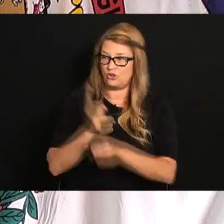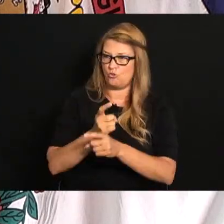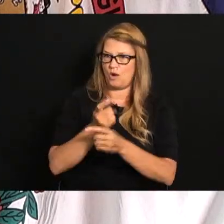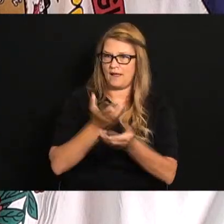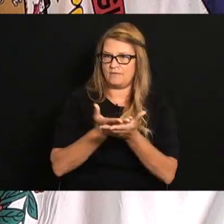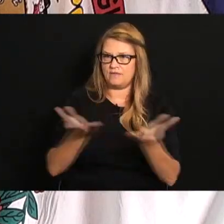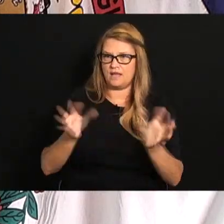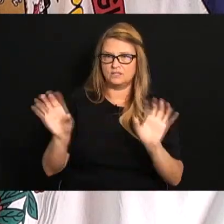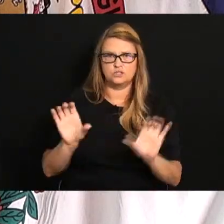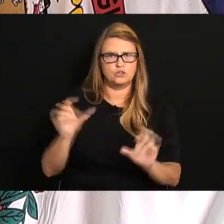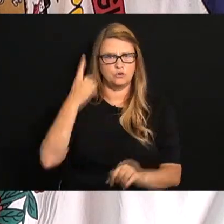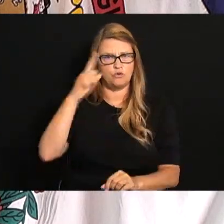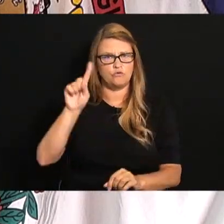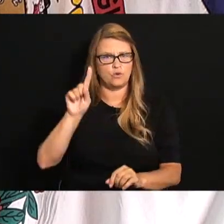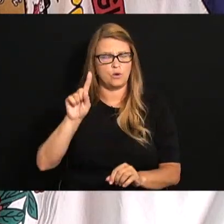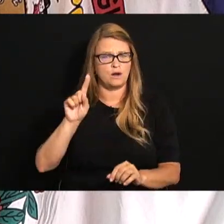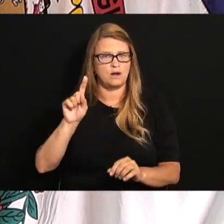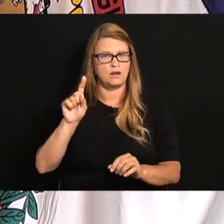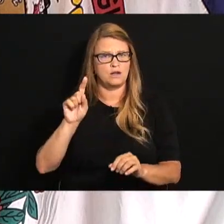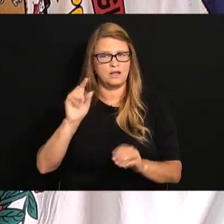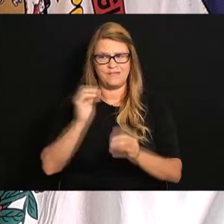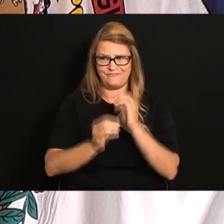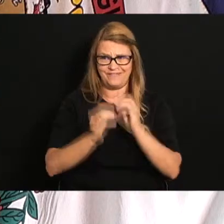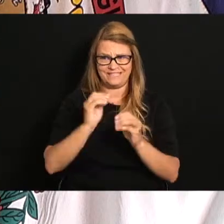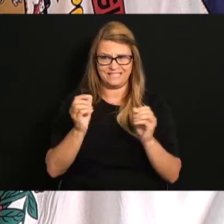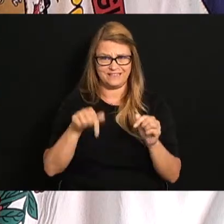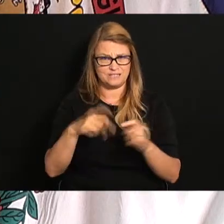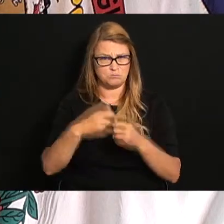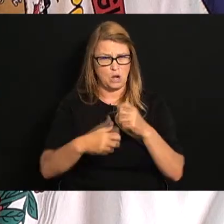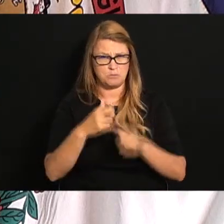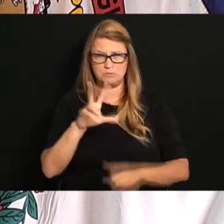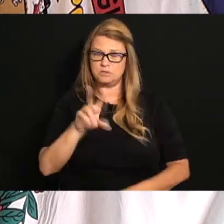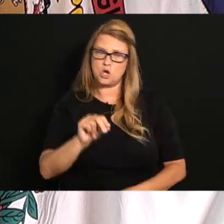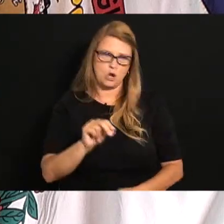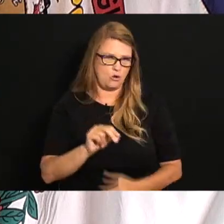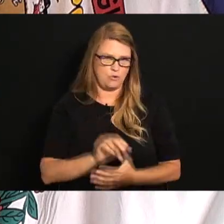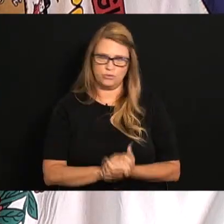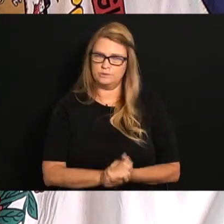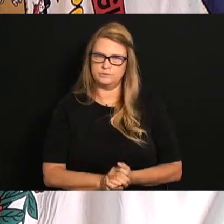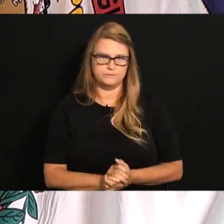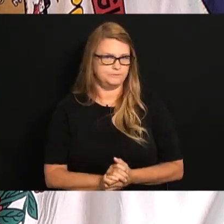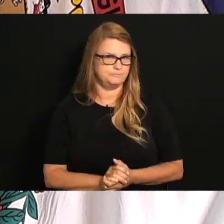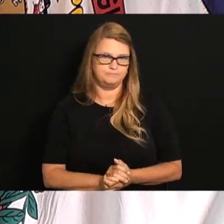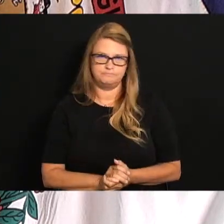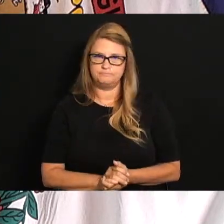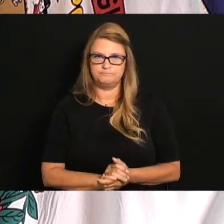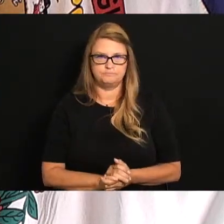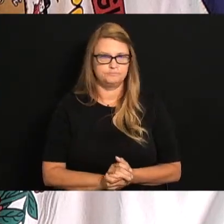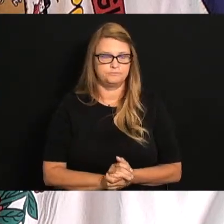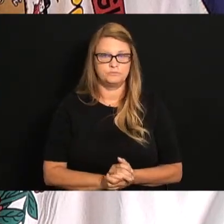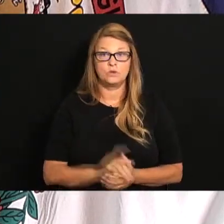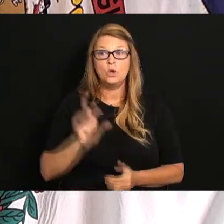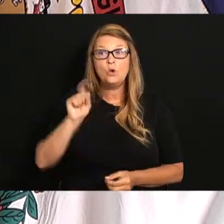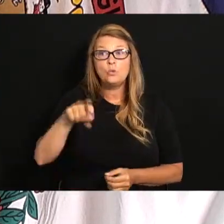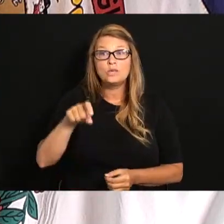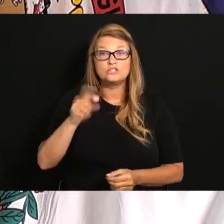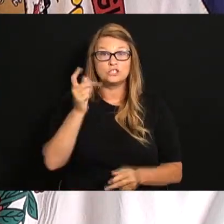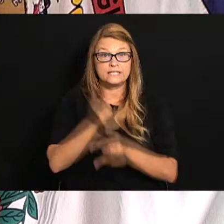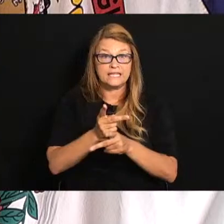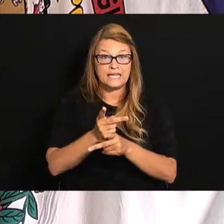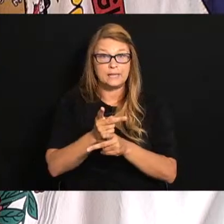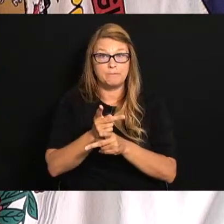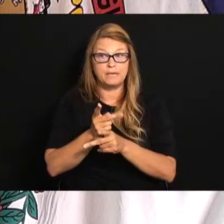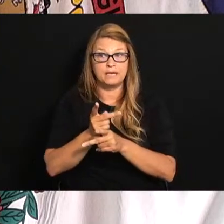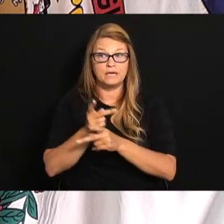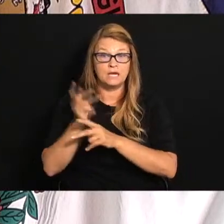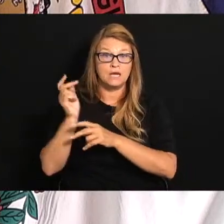thing to do from the standpoint of being a fix? No, it's not. It's not the right thing to do. We should keep pouring the money